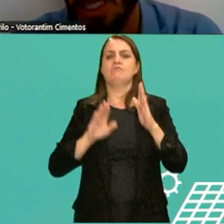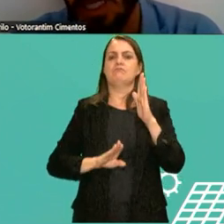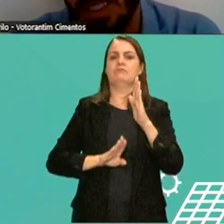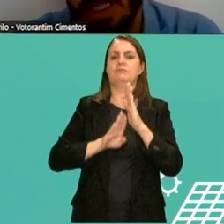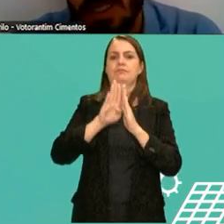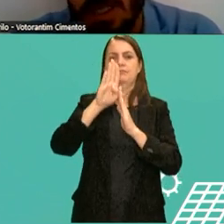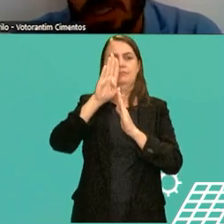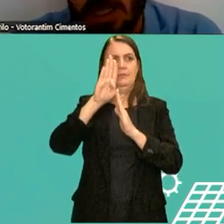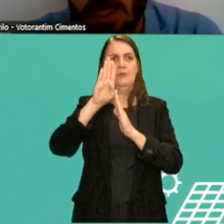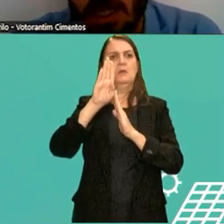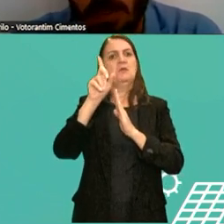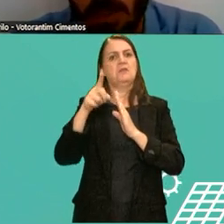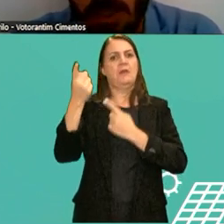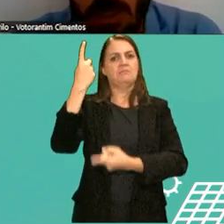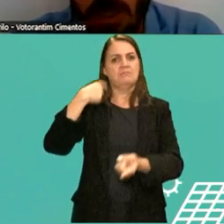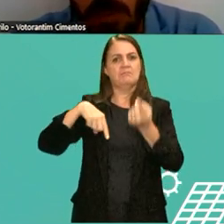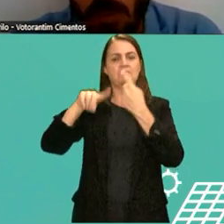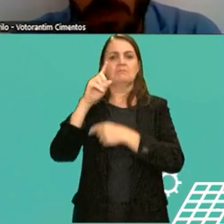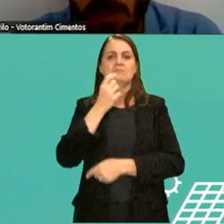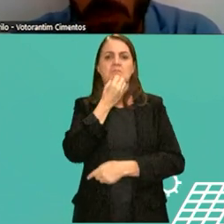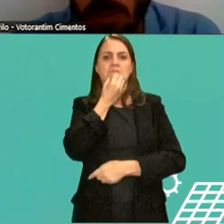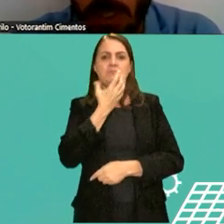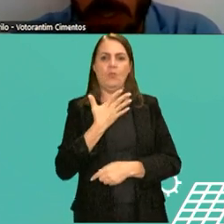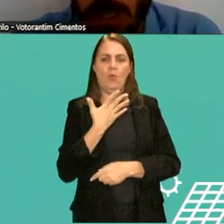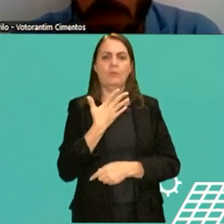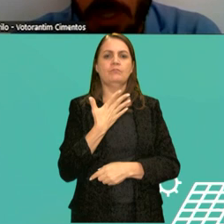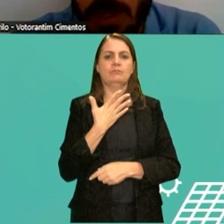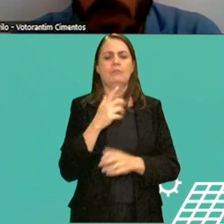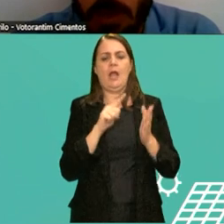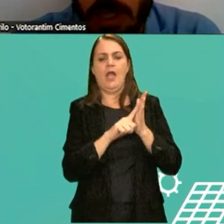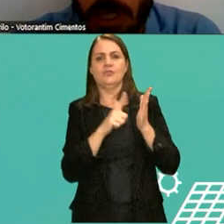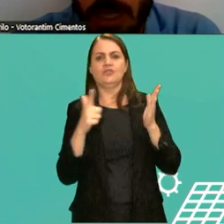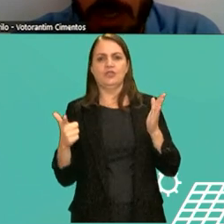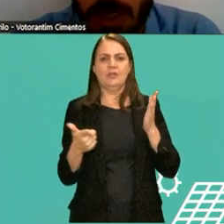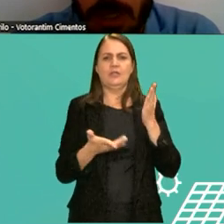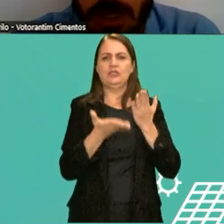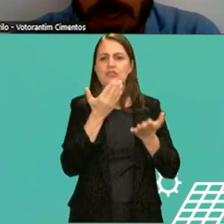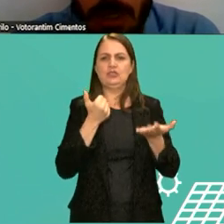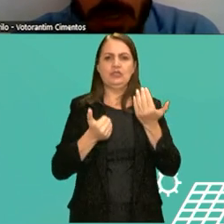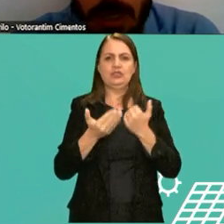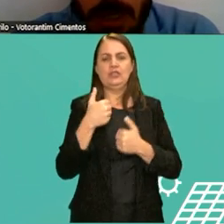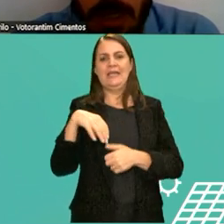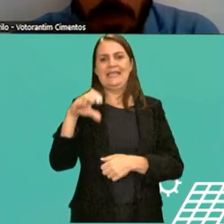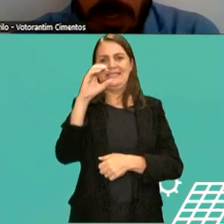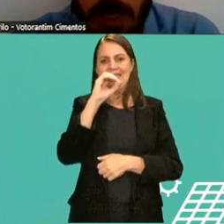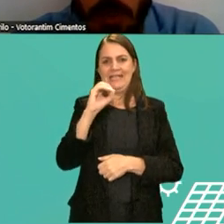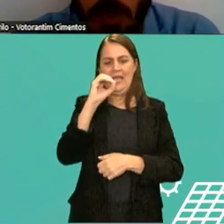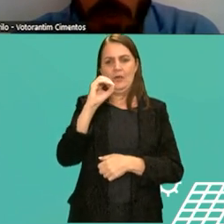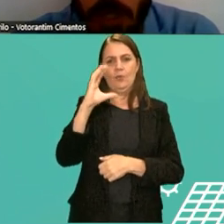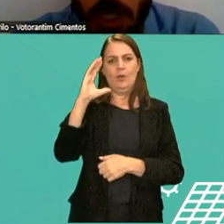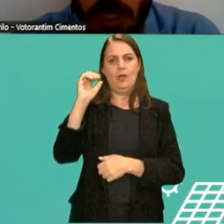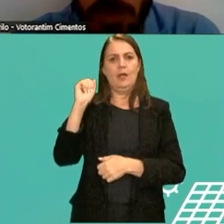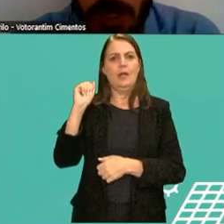advance in terms of decarbonization, and it's been a pleasure to be here to